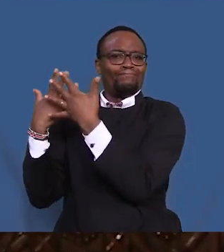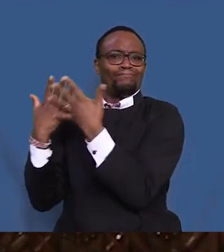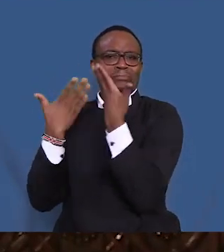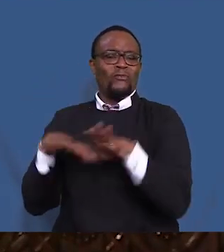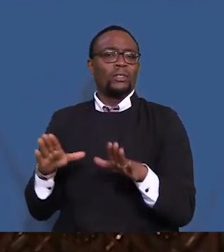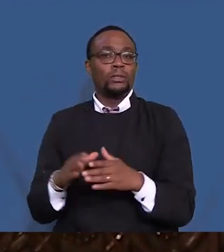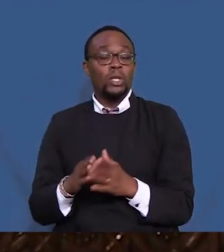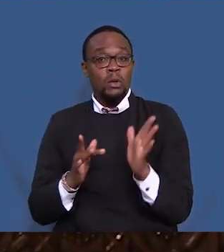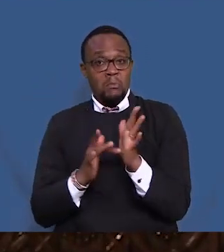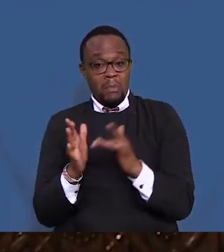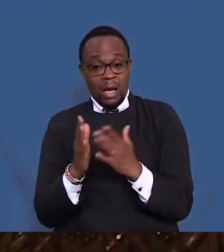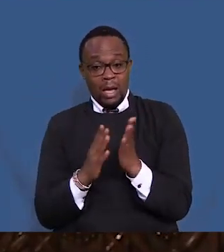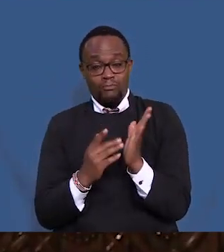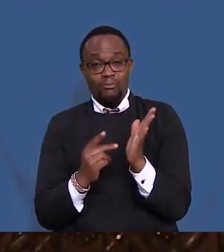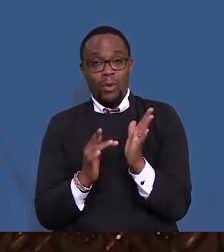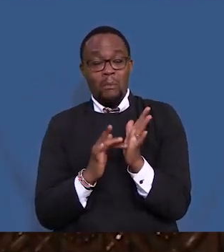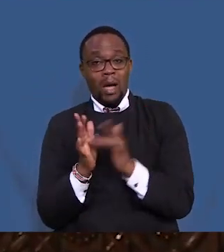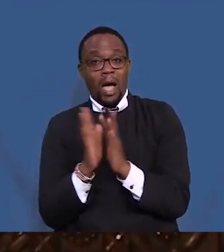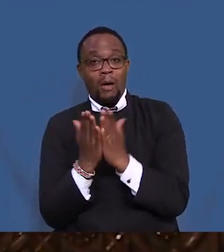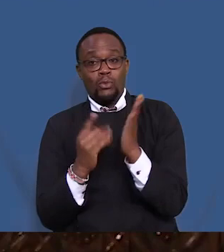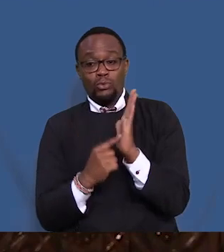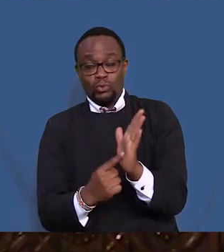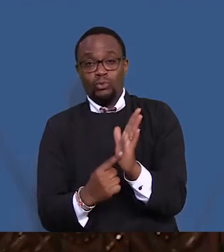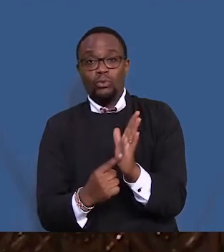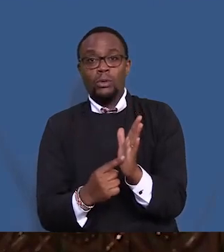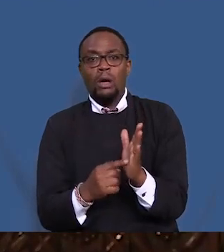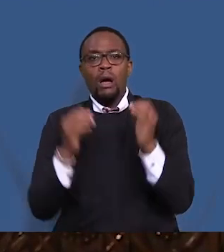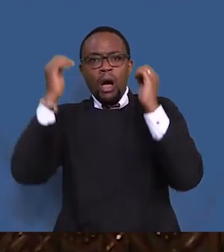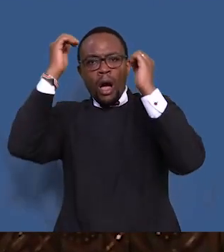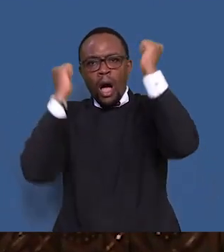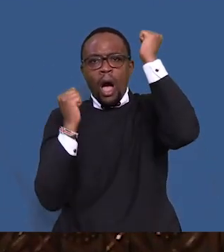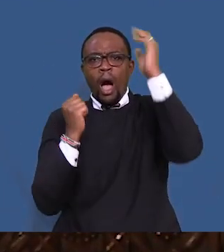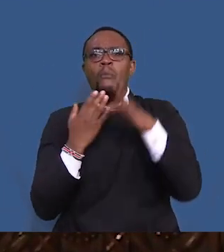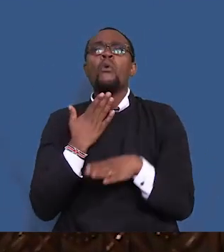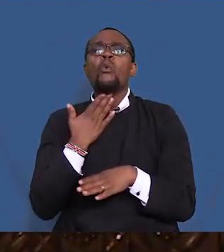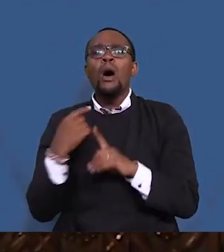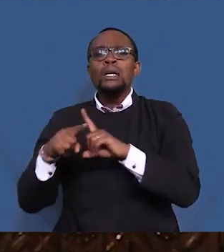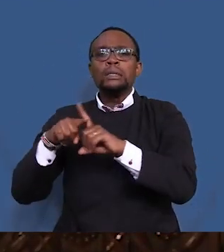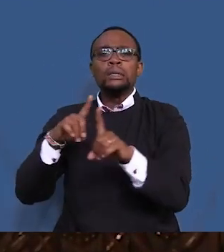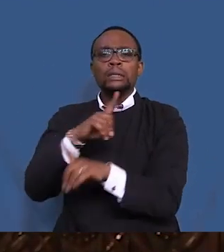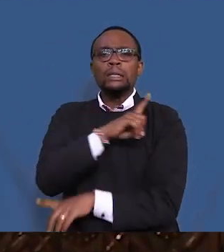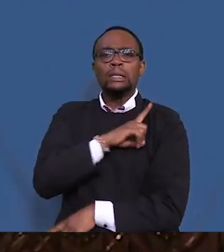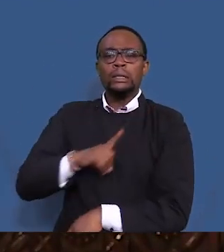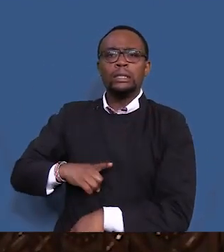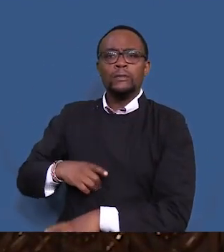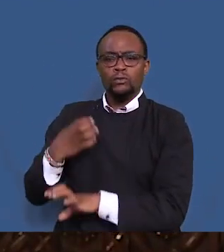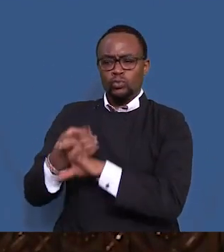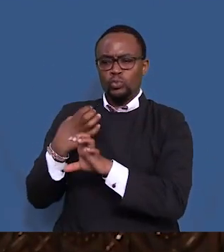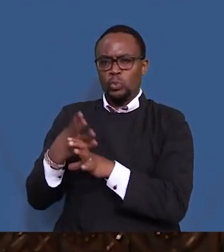declares that the soldiers threatened to kill him. They carried a